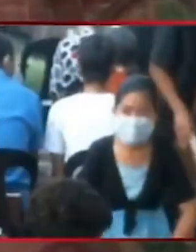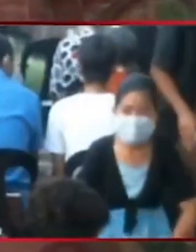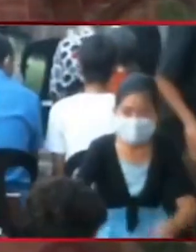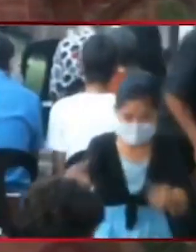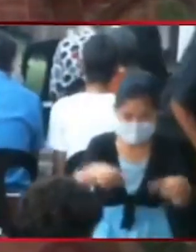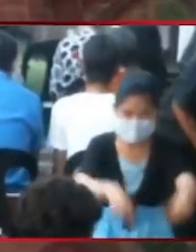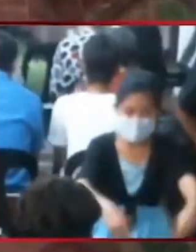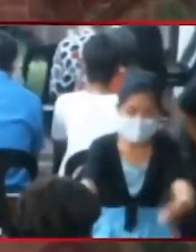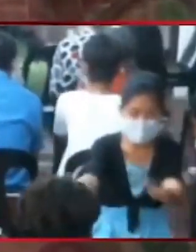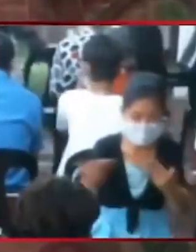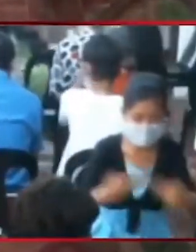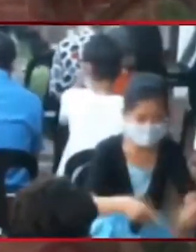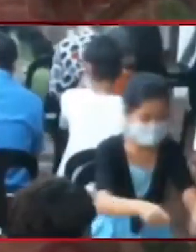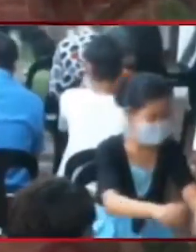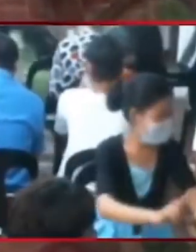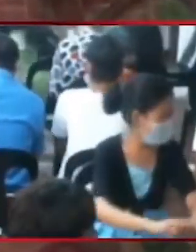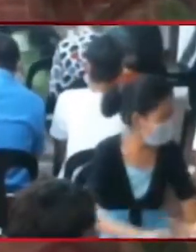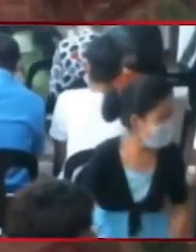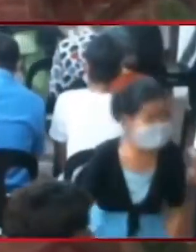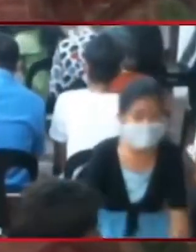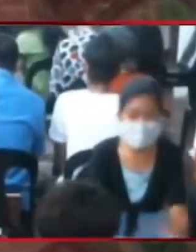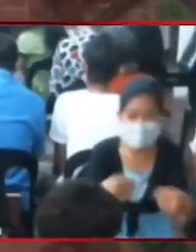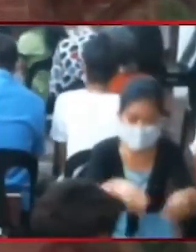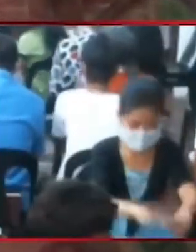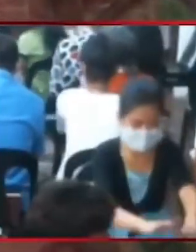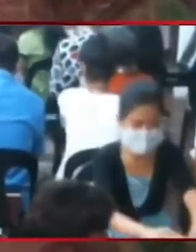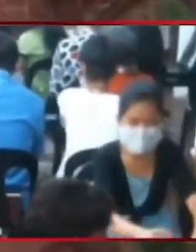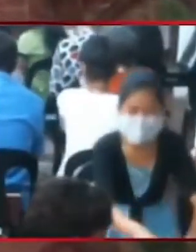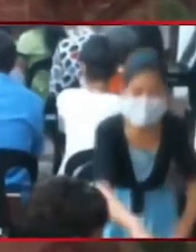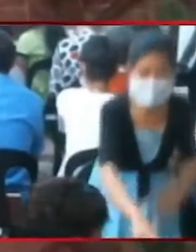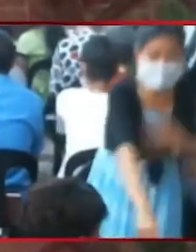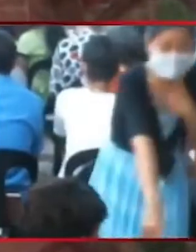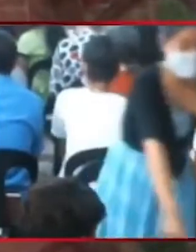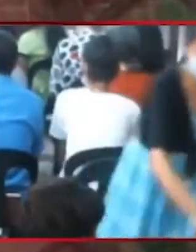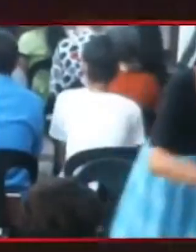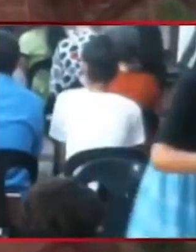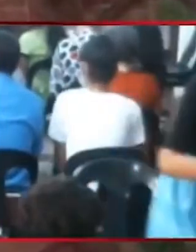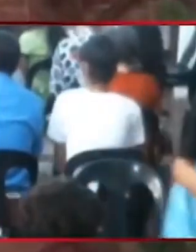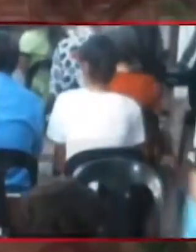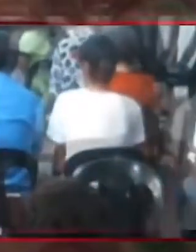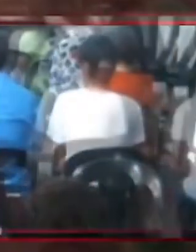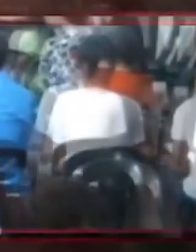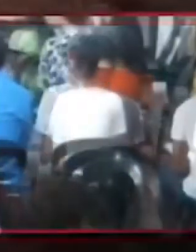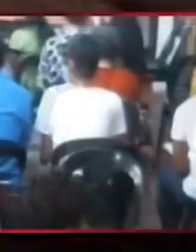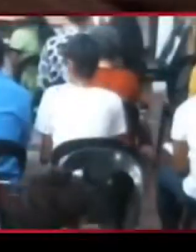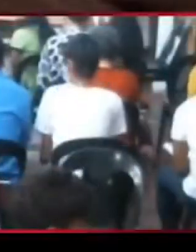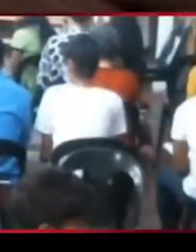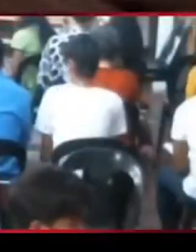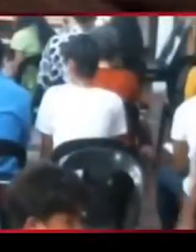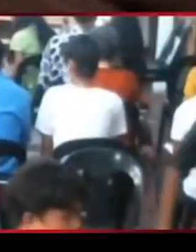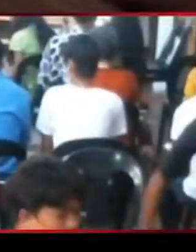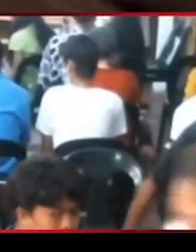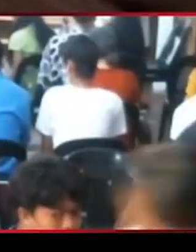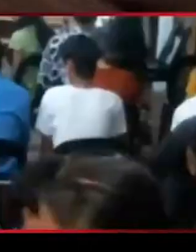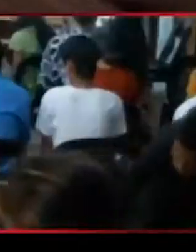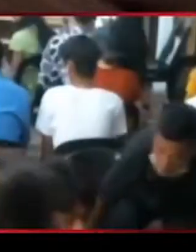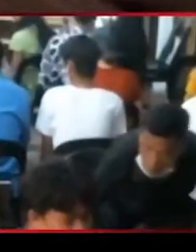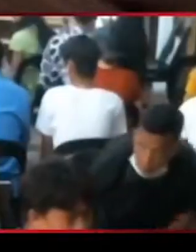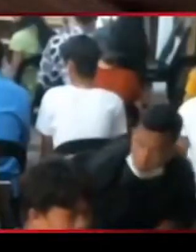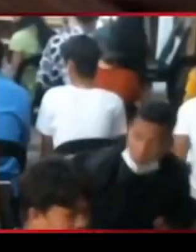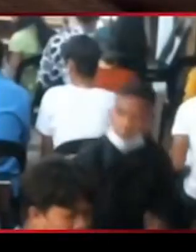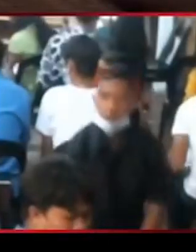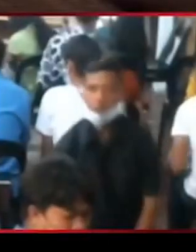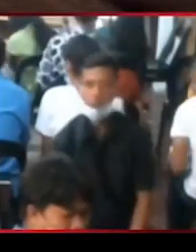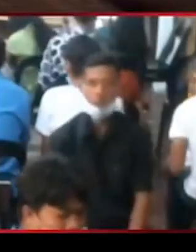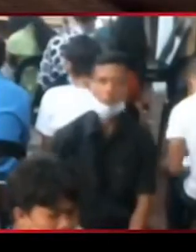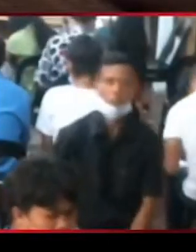tradition says that James, the brother of Jesus, wrote this book. Because of this, it